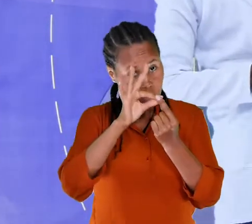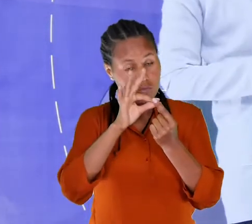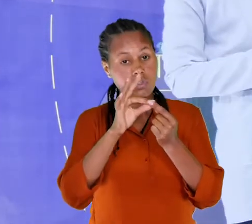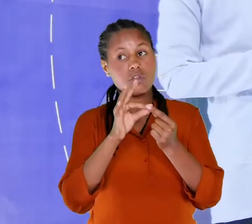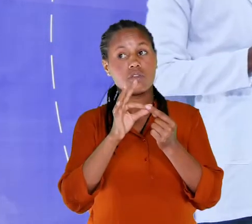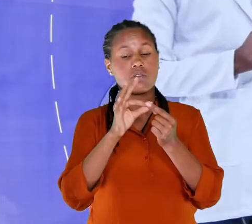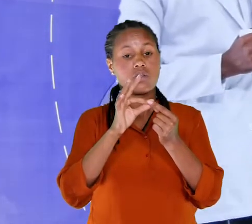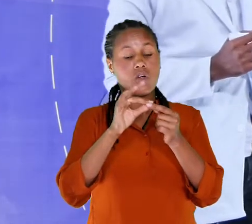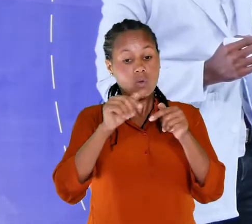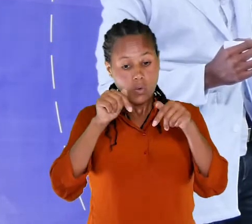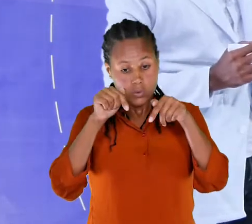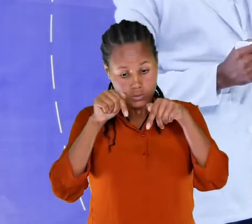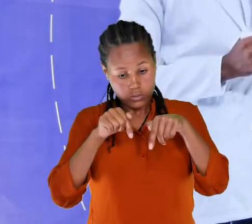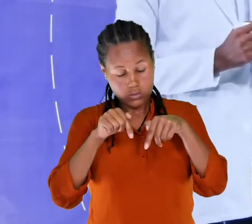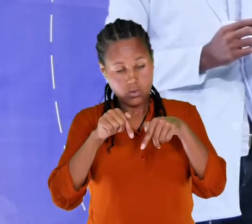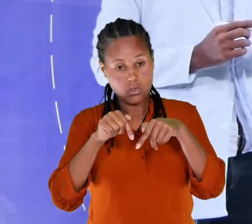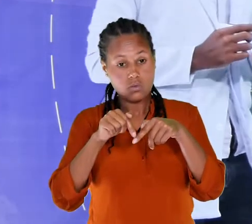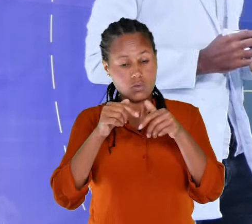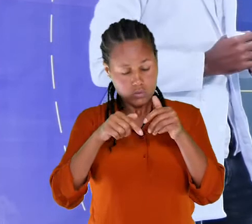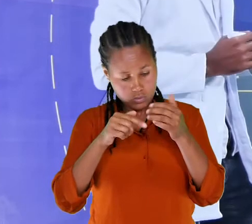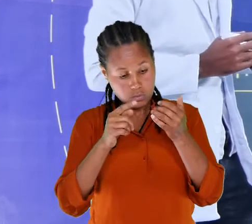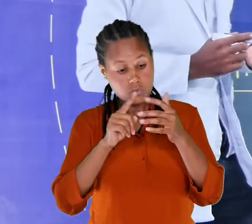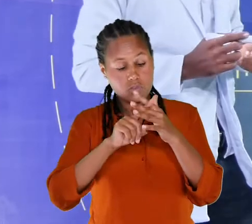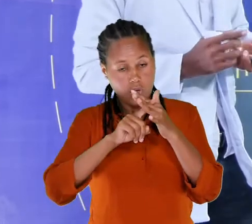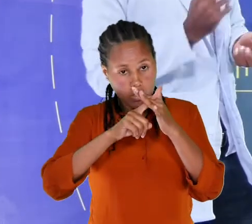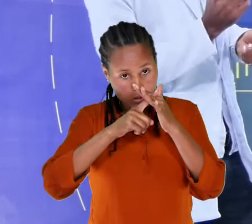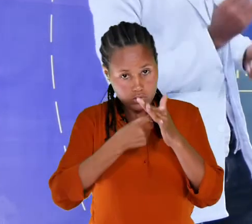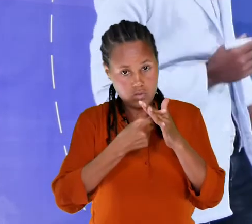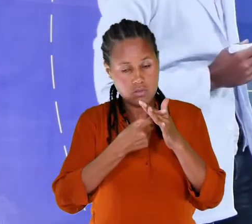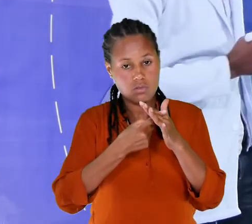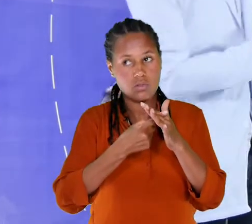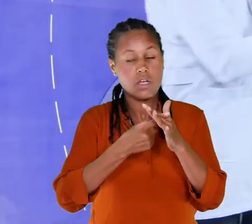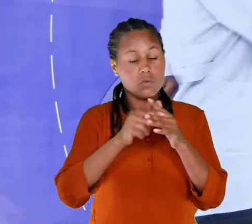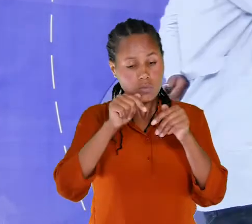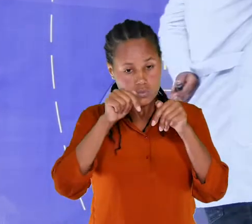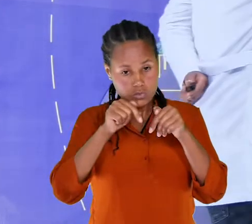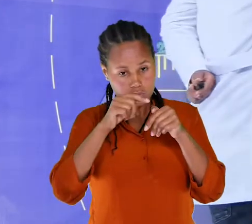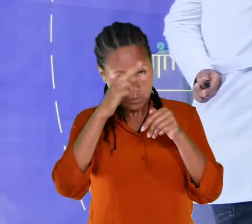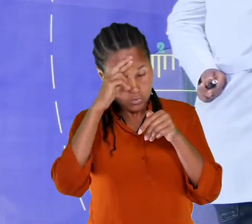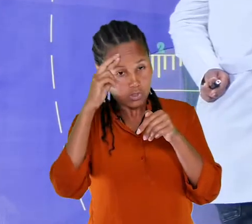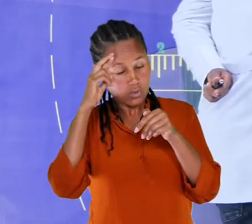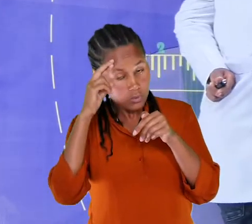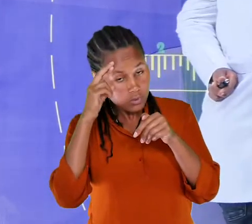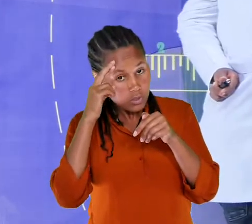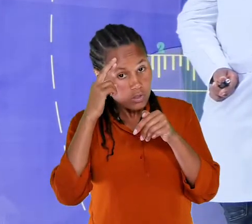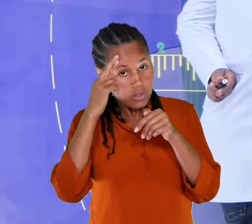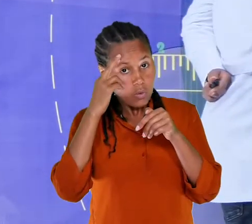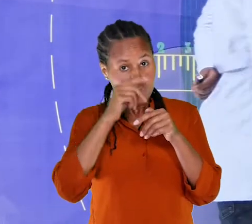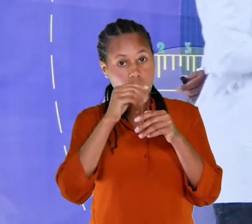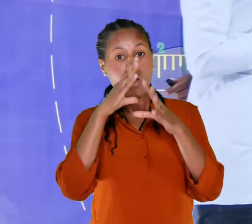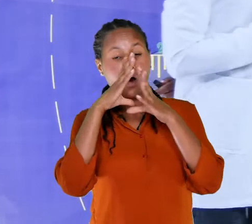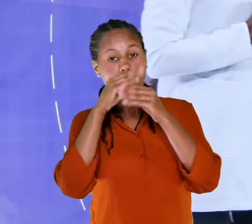So today we are going to start from grammar. In this case, we will talk more